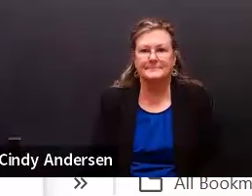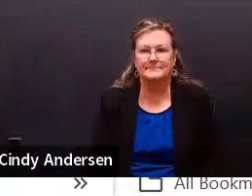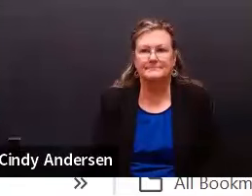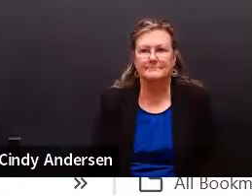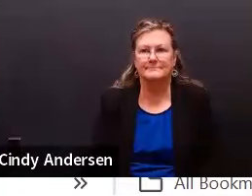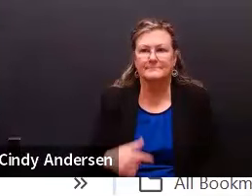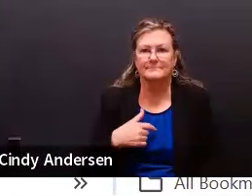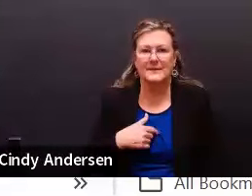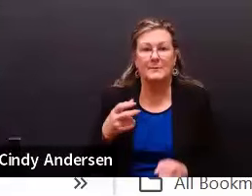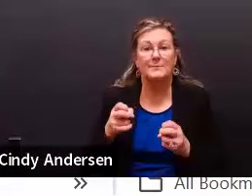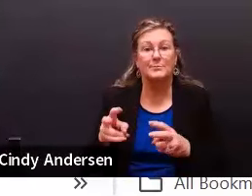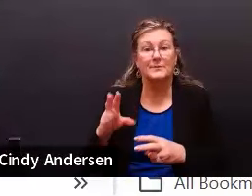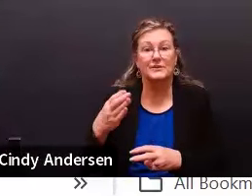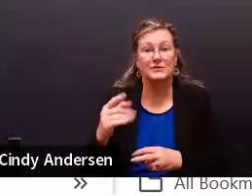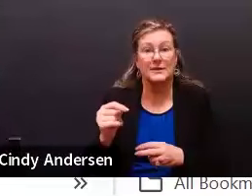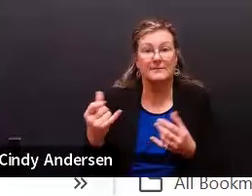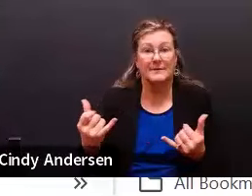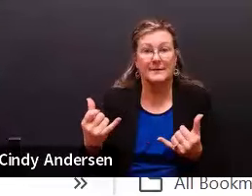So I'll put that in the chat right now.